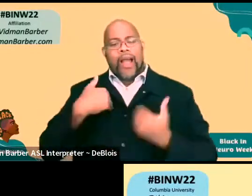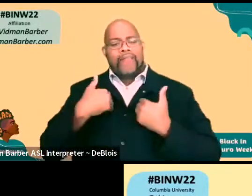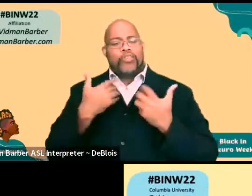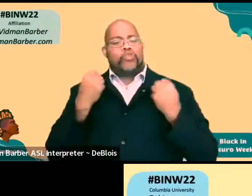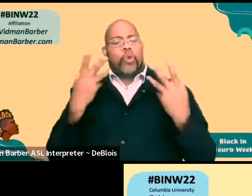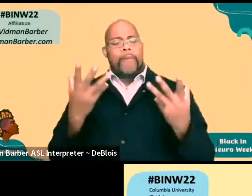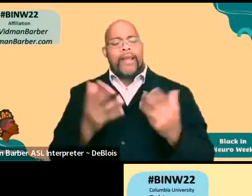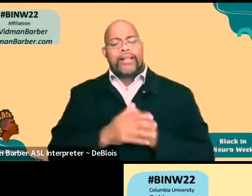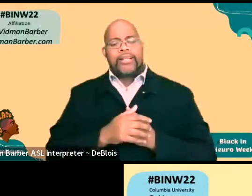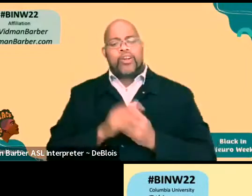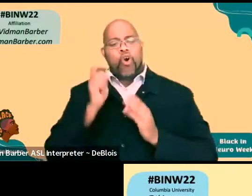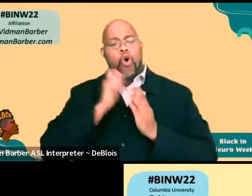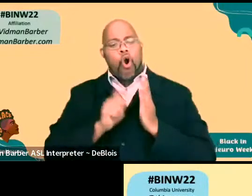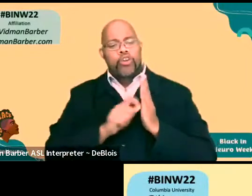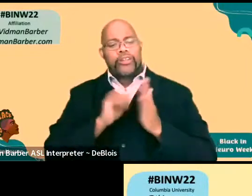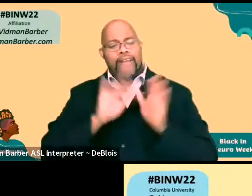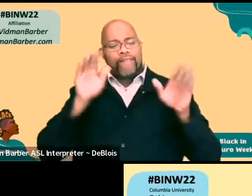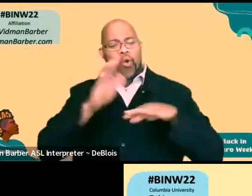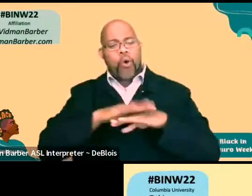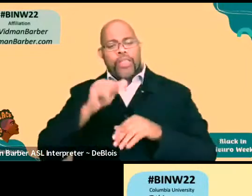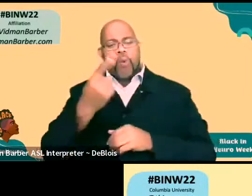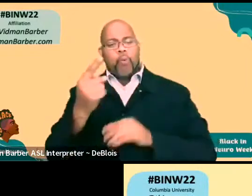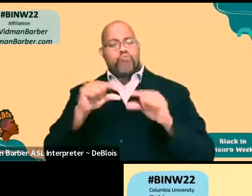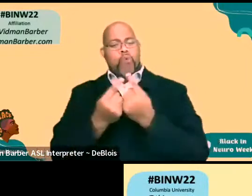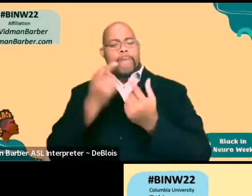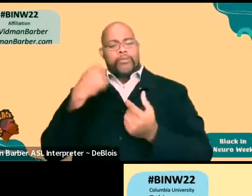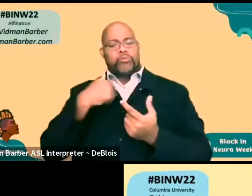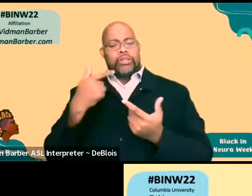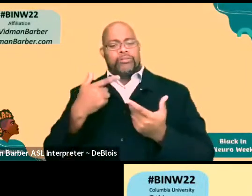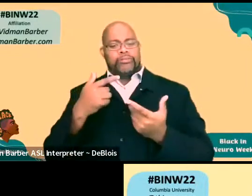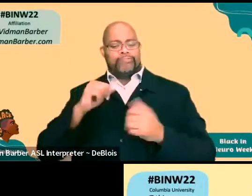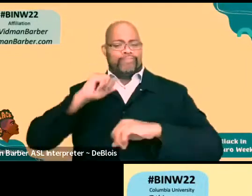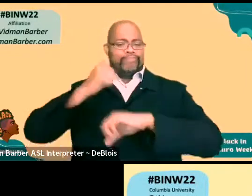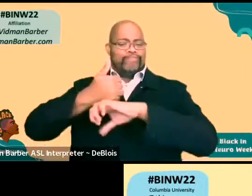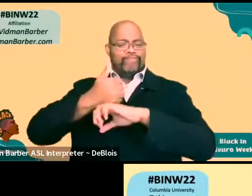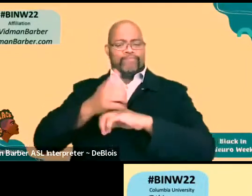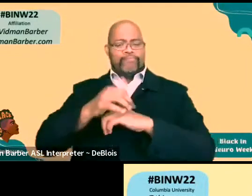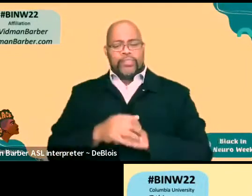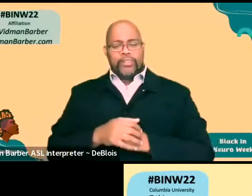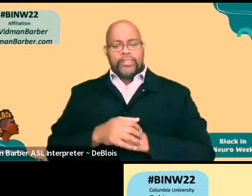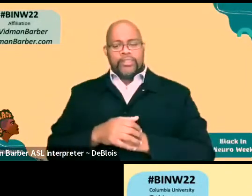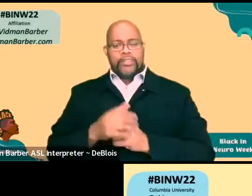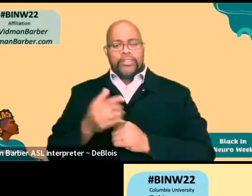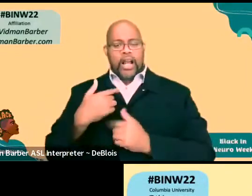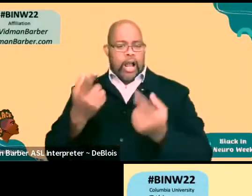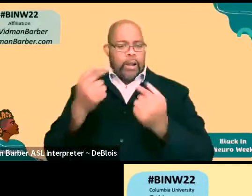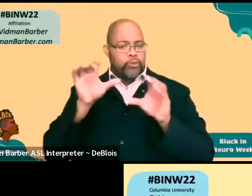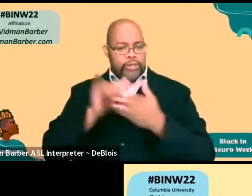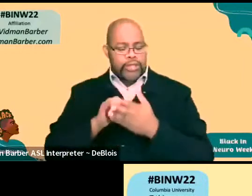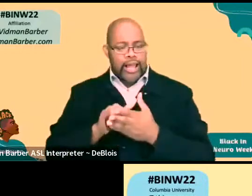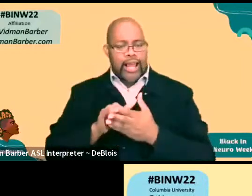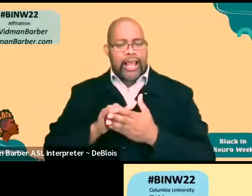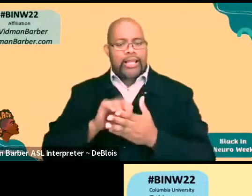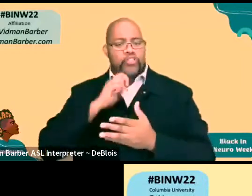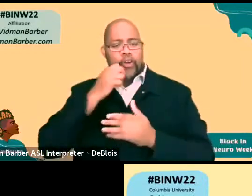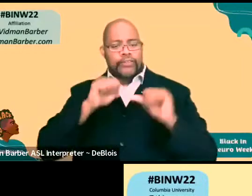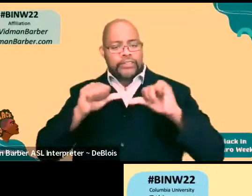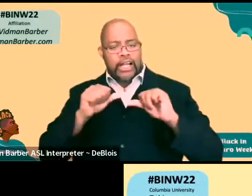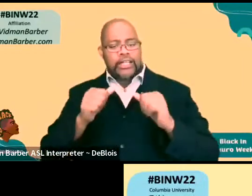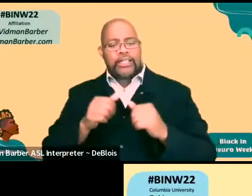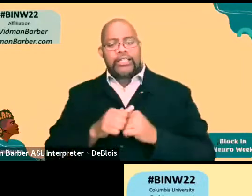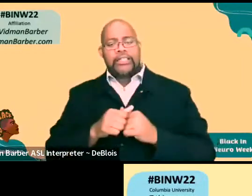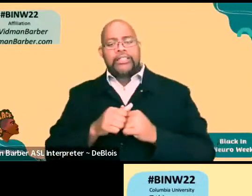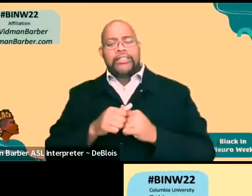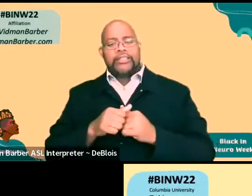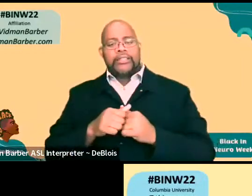many articles that are focusing on this one group because we put up our come do this neuroscience study down